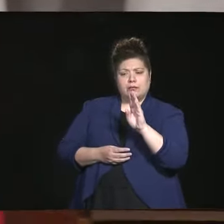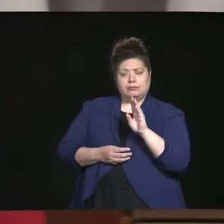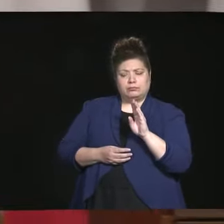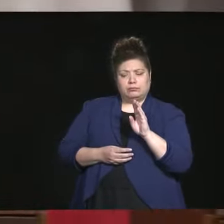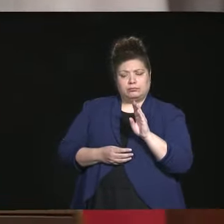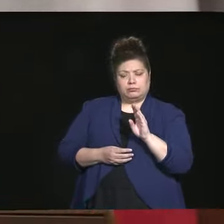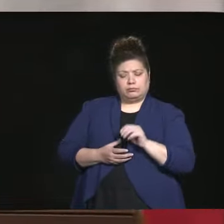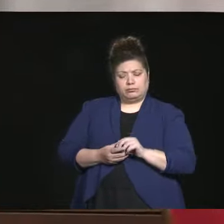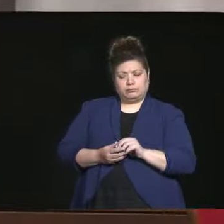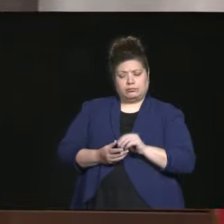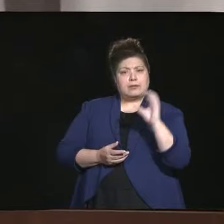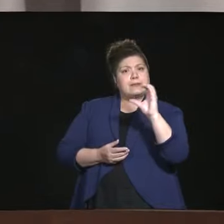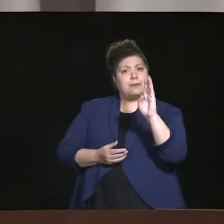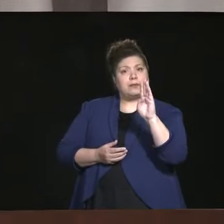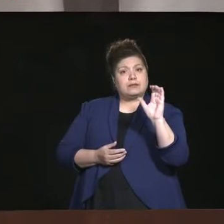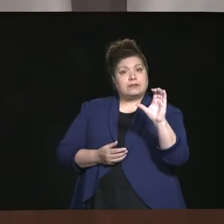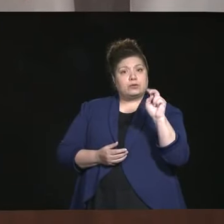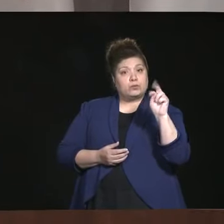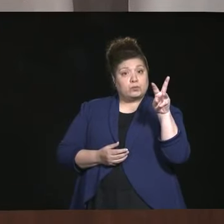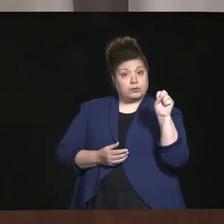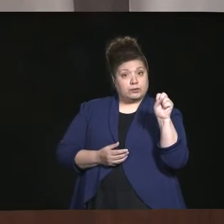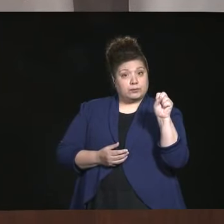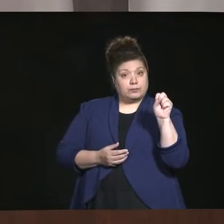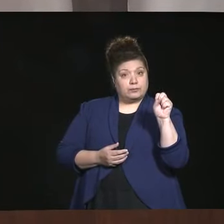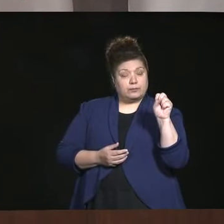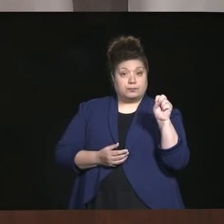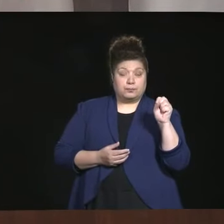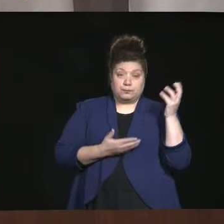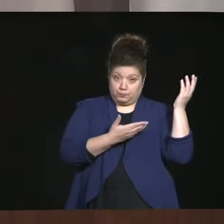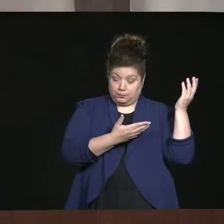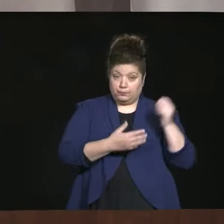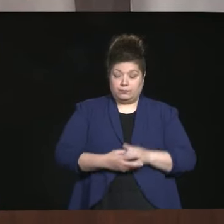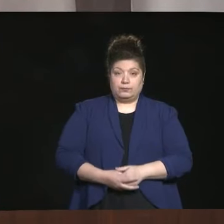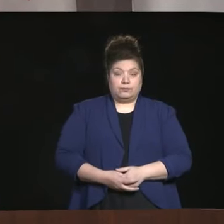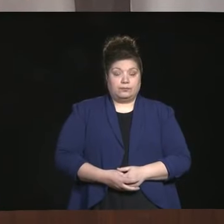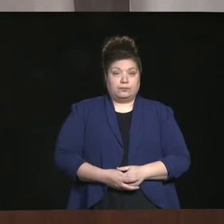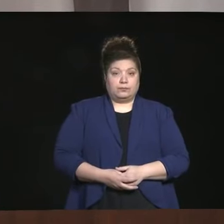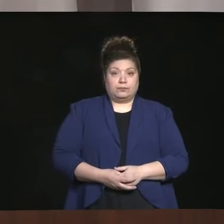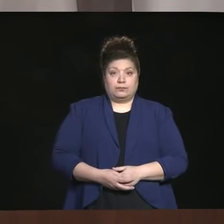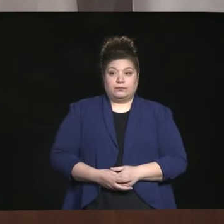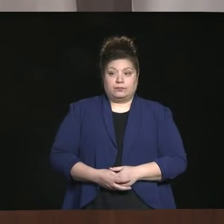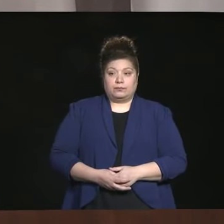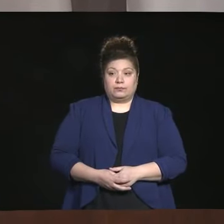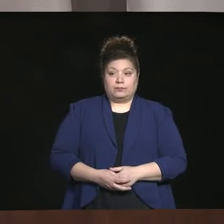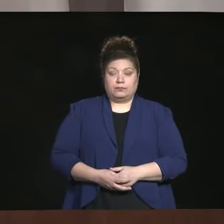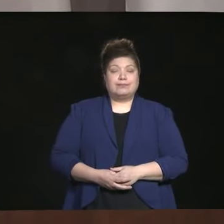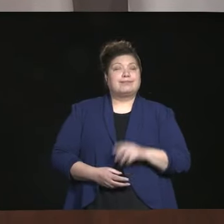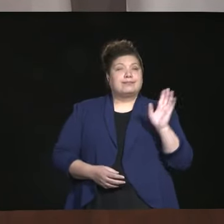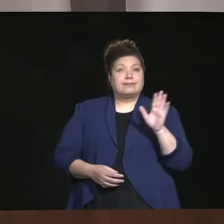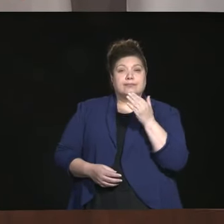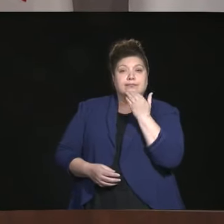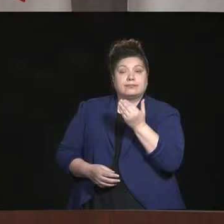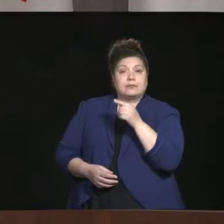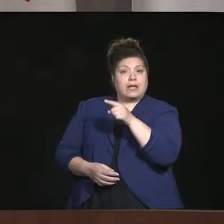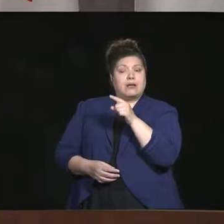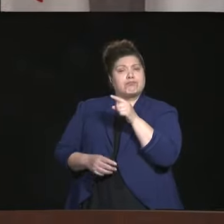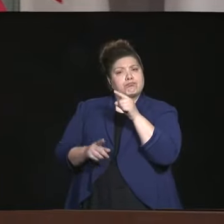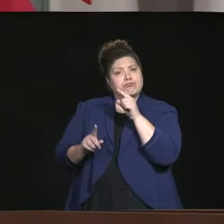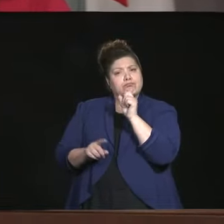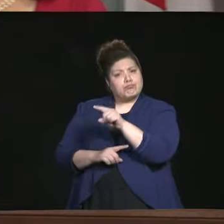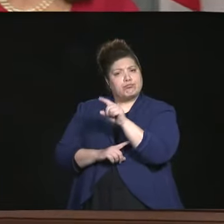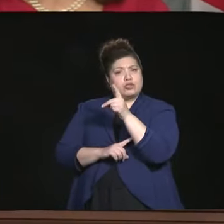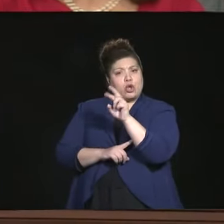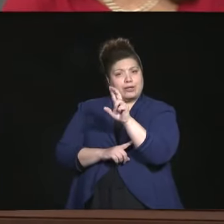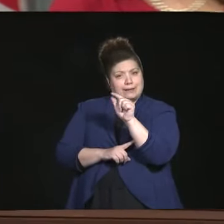News. Please go ahead. Your line is now open. Yes, thank you. This question is for Dr. Tam. I'm wondering if there's any national tracking